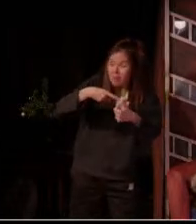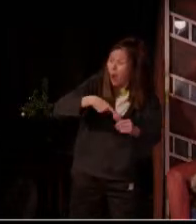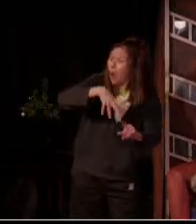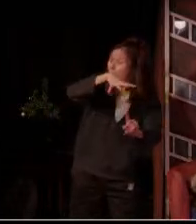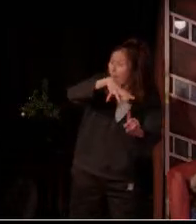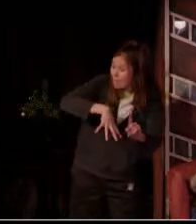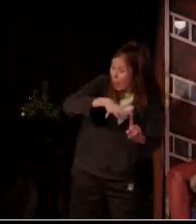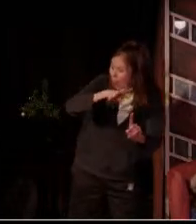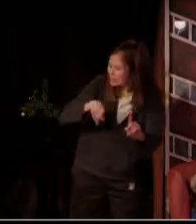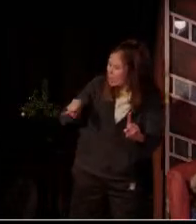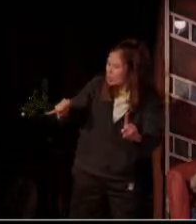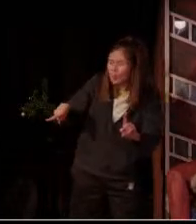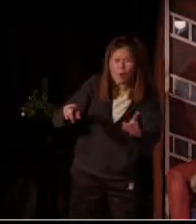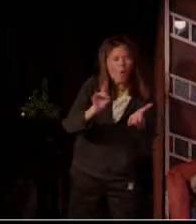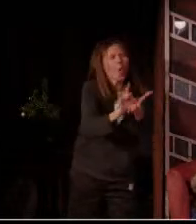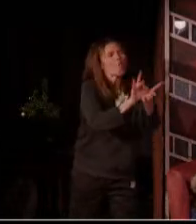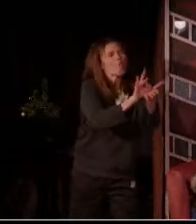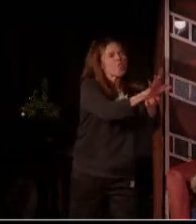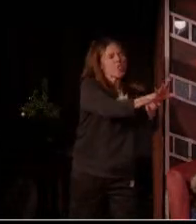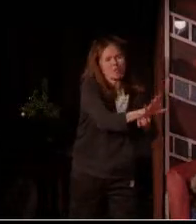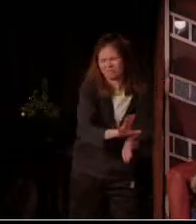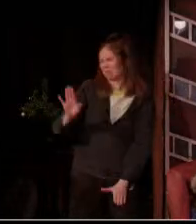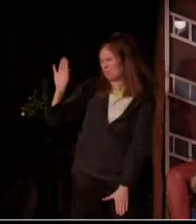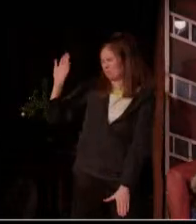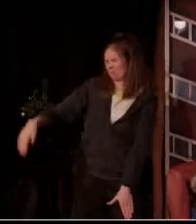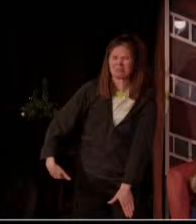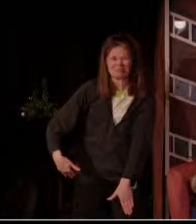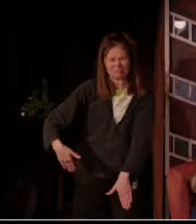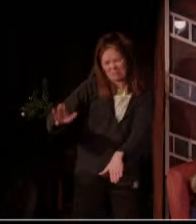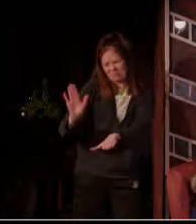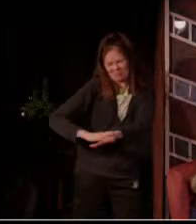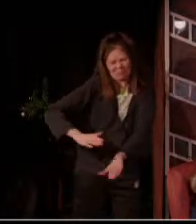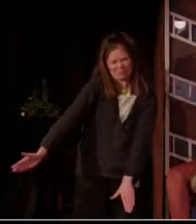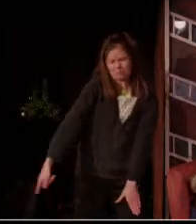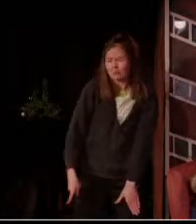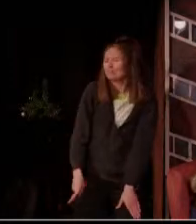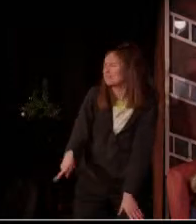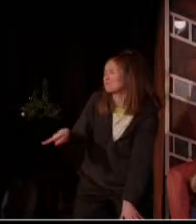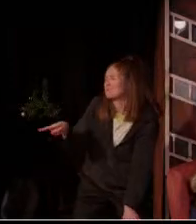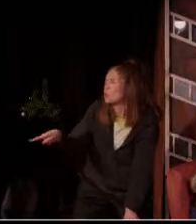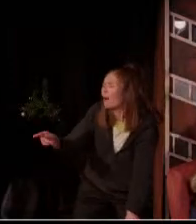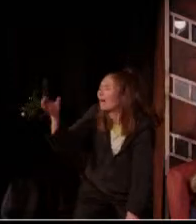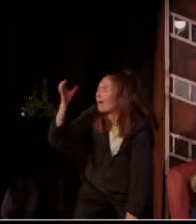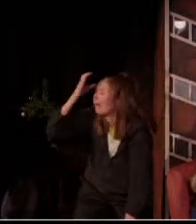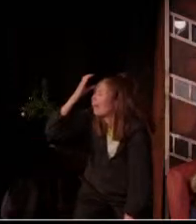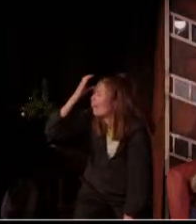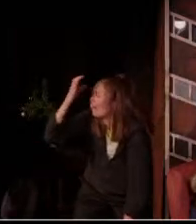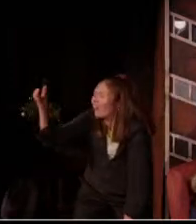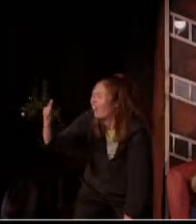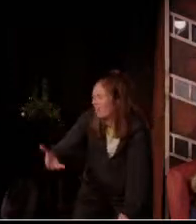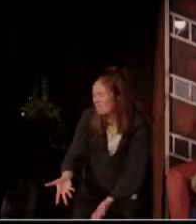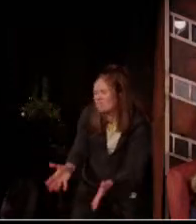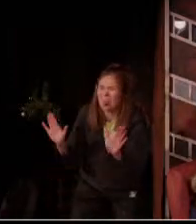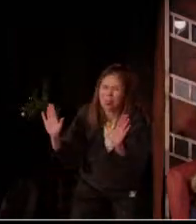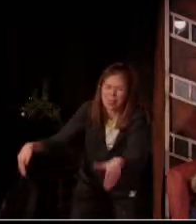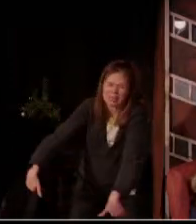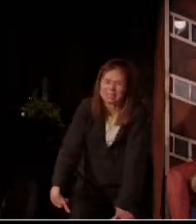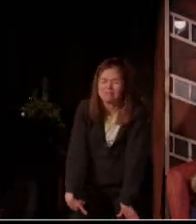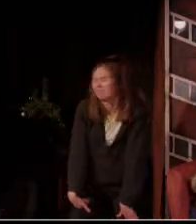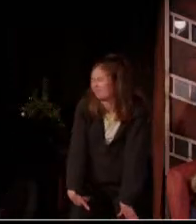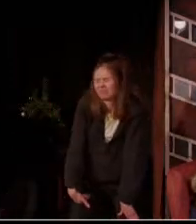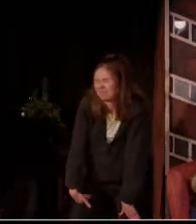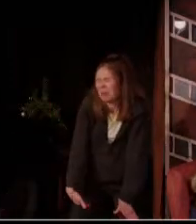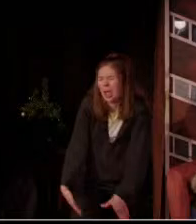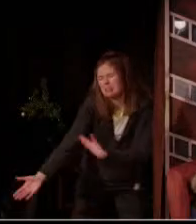nothing. That just showed you a fool, inconstant, damnable, ungrateful. Nor was it